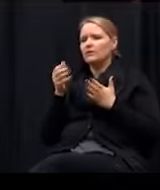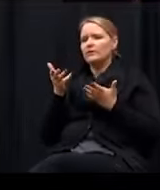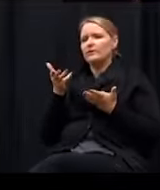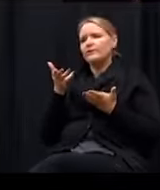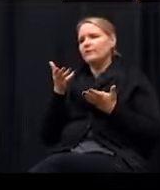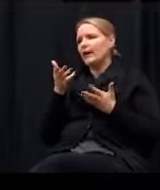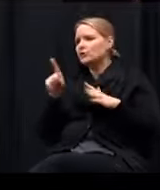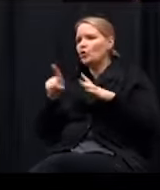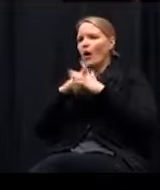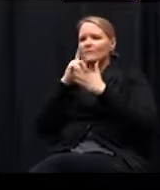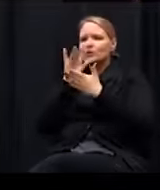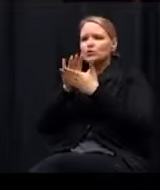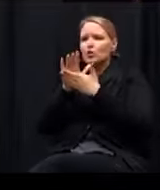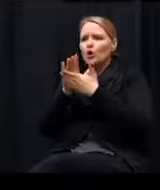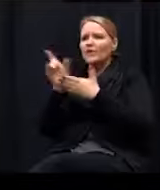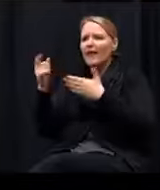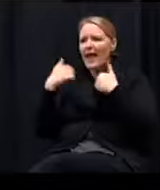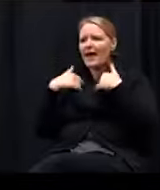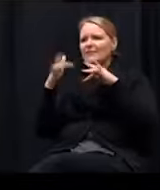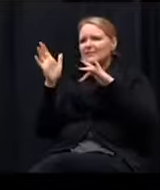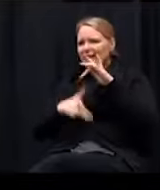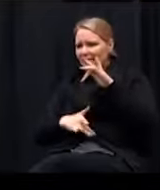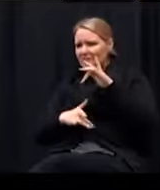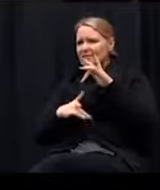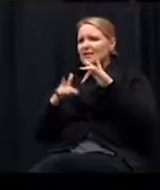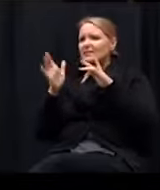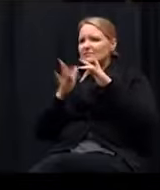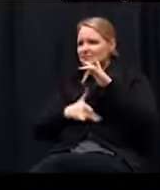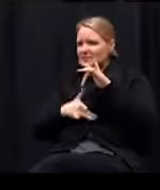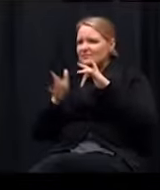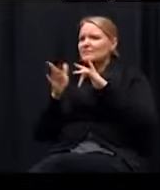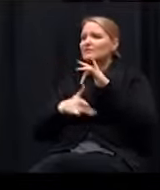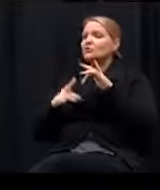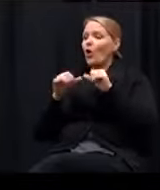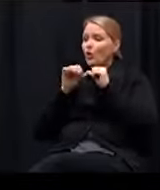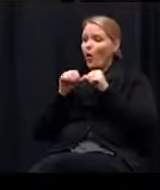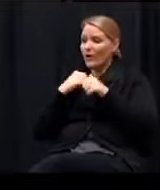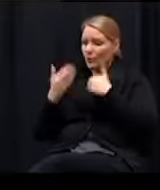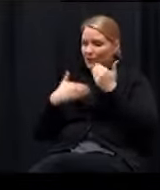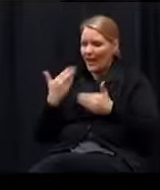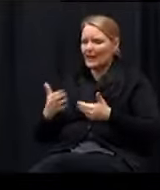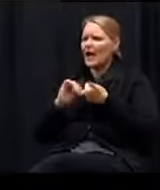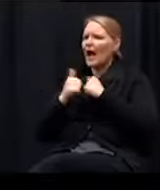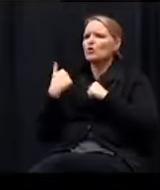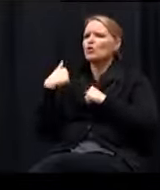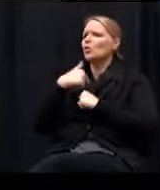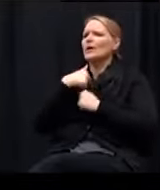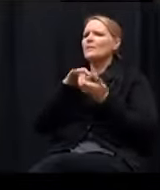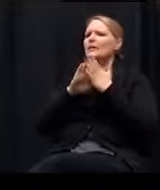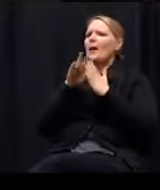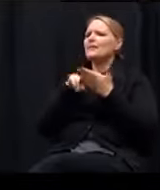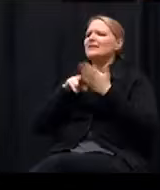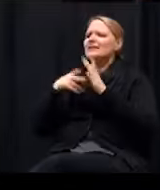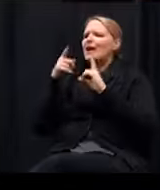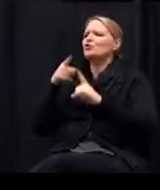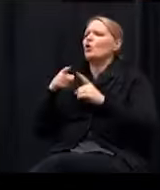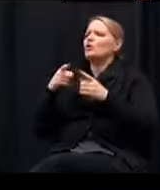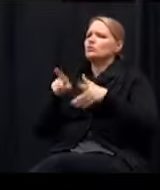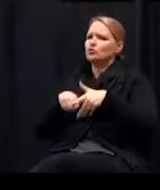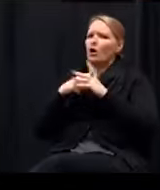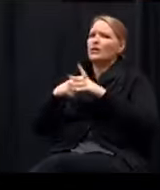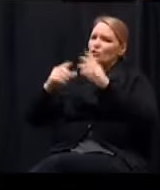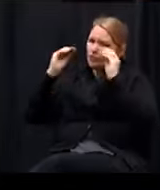into school with a major deficit. And so going with this is, how do we become intentional of starting to